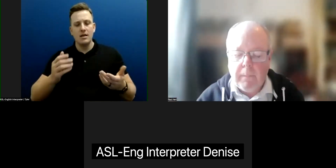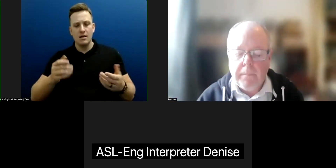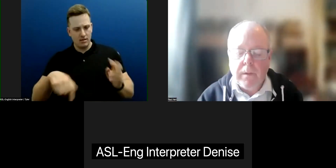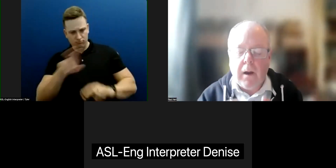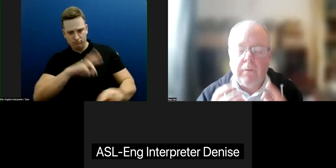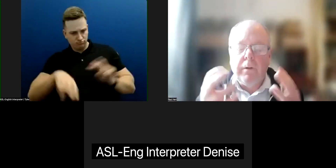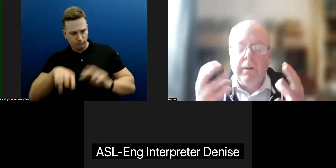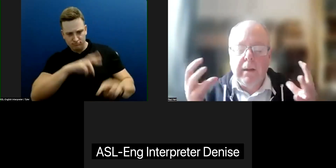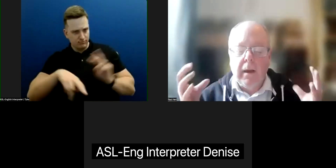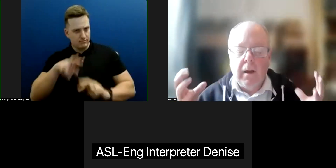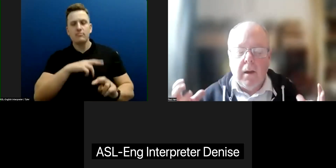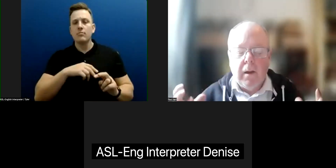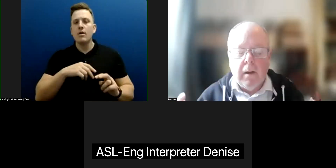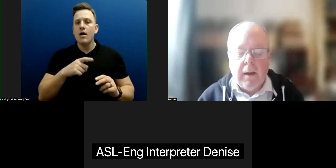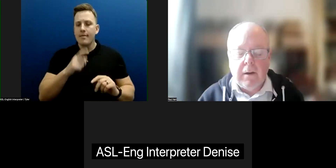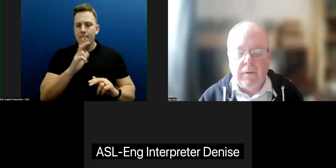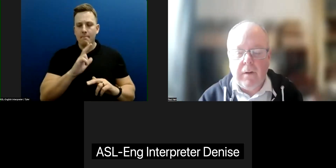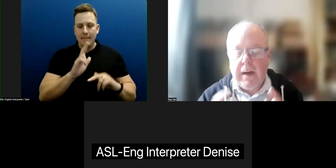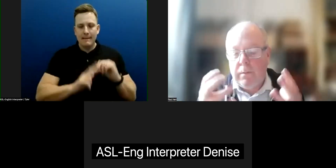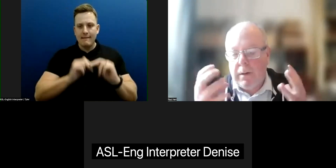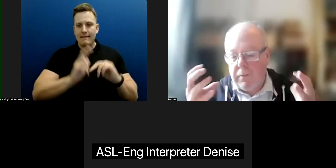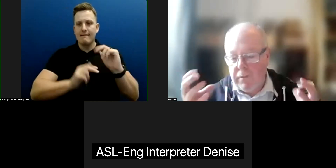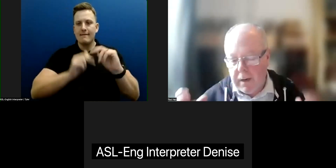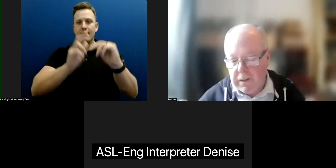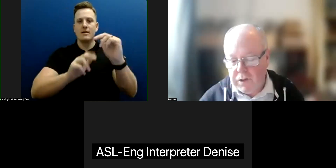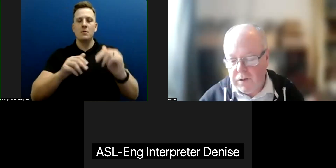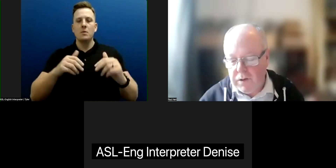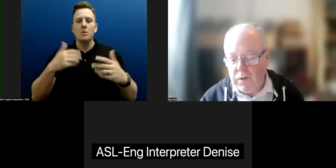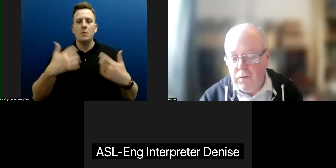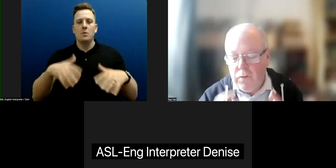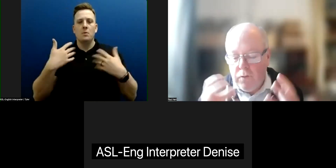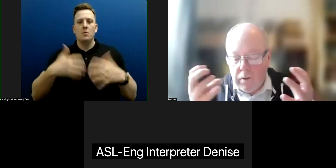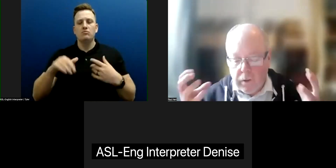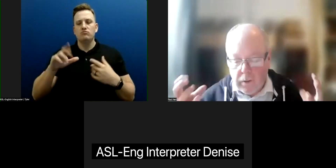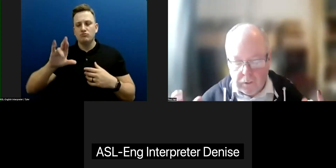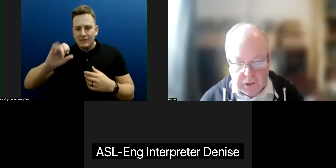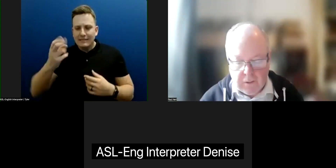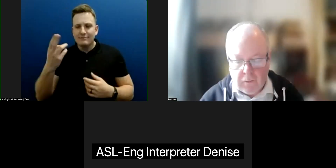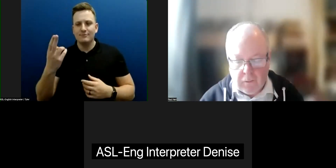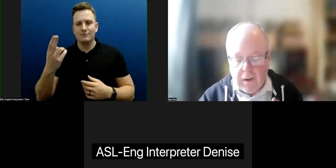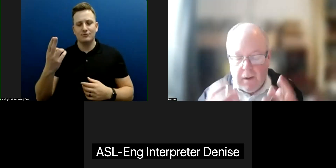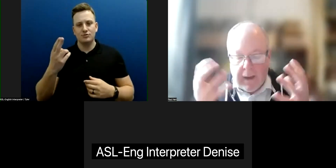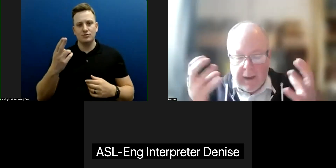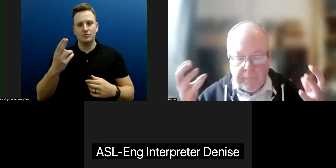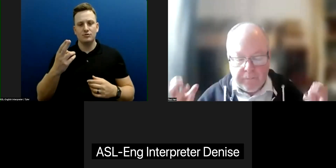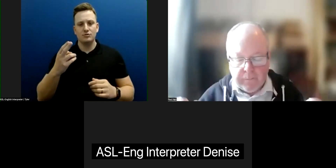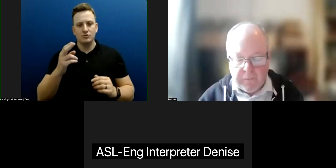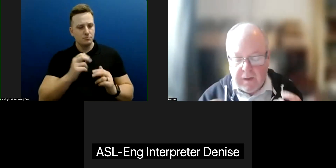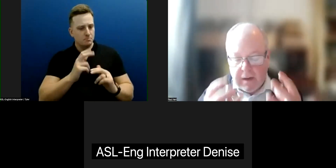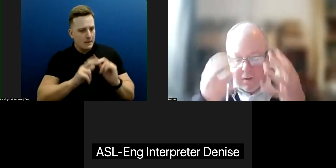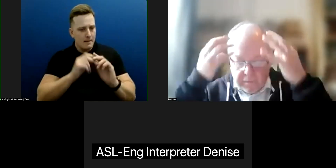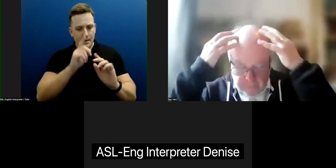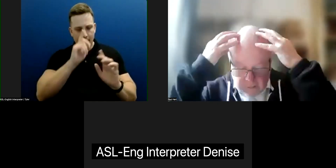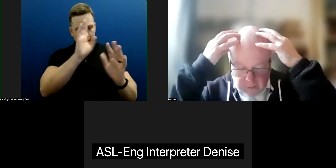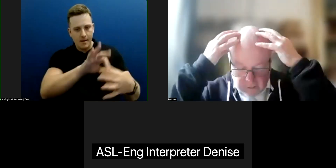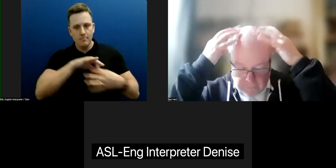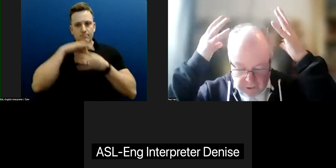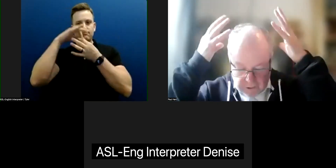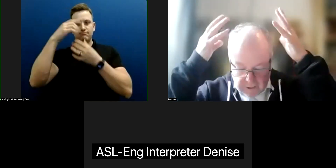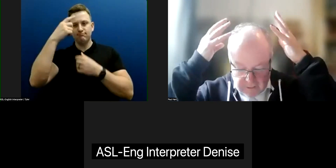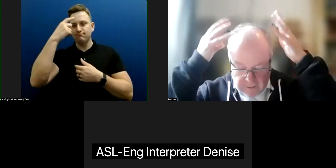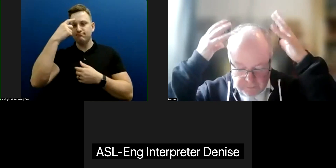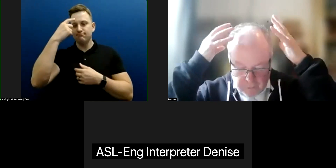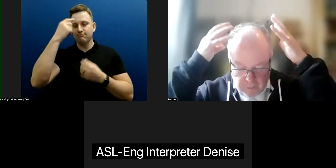building up a really incredibly rich neurological set of,